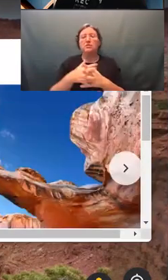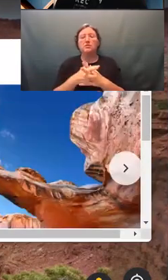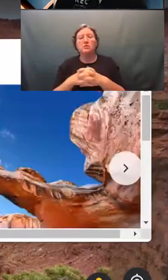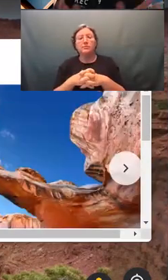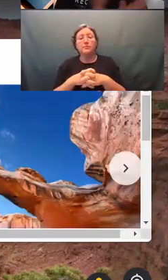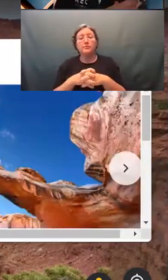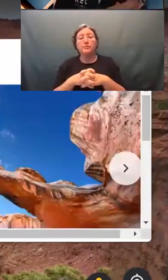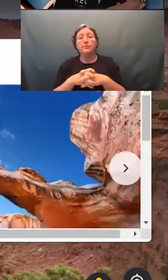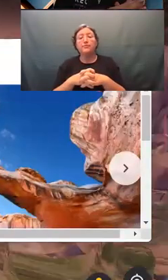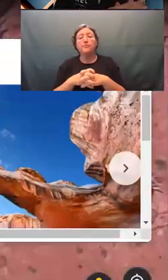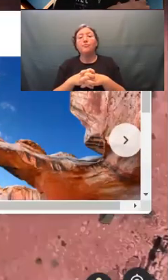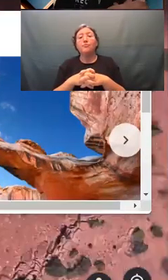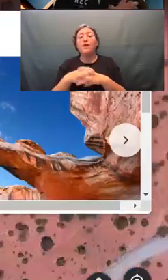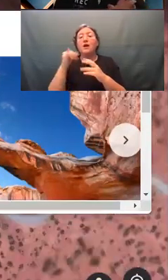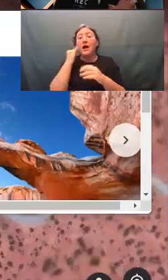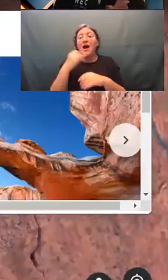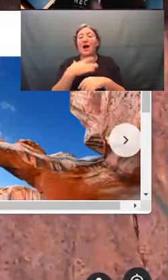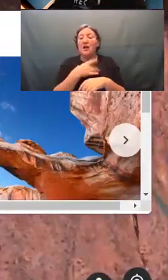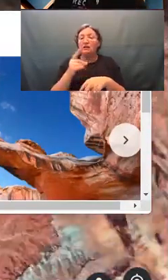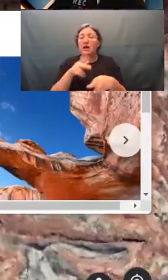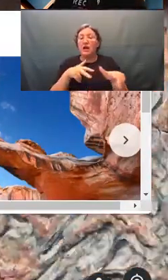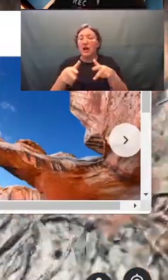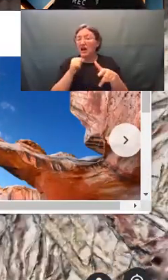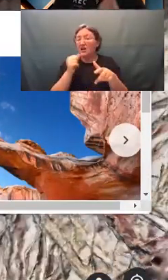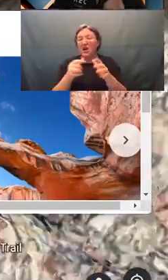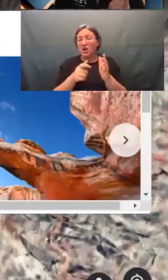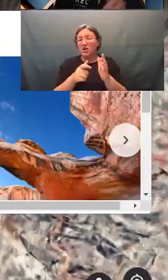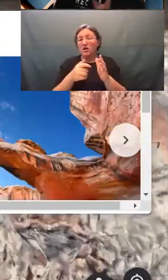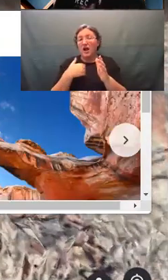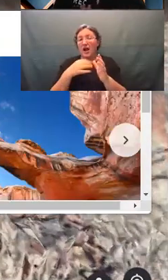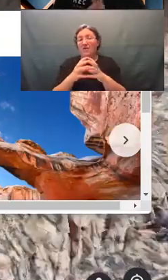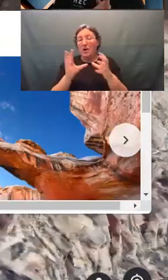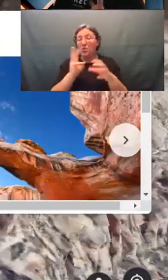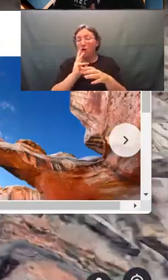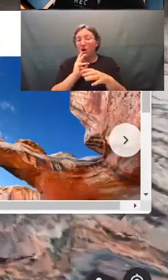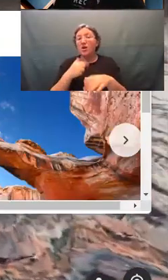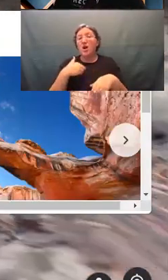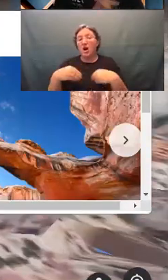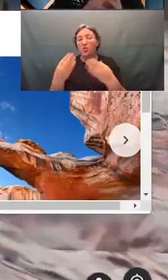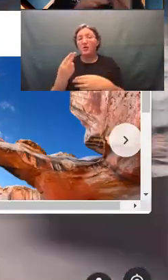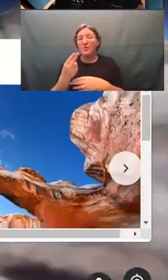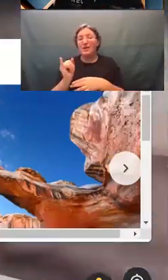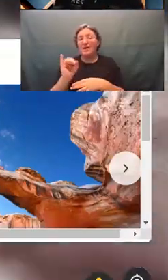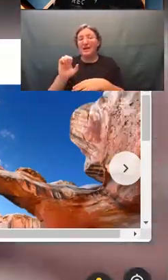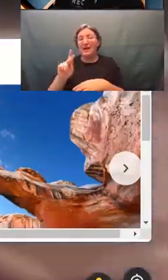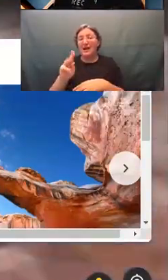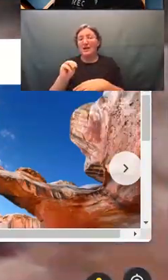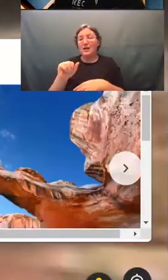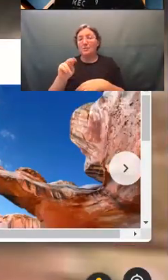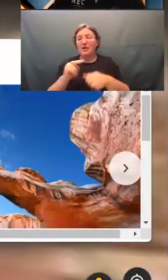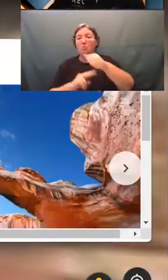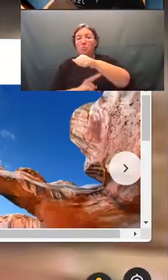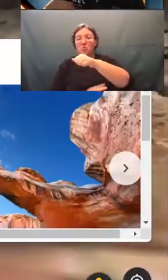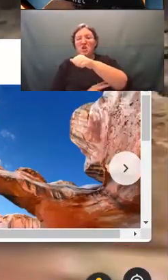And if you're looking for a hike that doesn't involve too much water, then I would recommend the Hickman Bridge Trail. It's really close to the parking